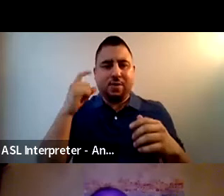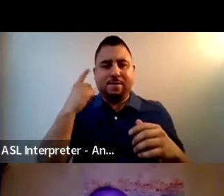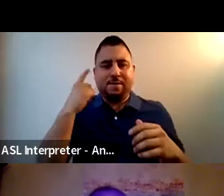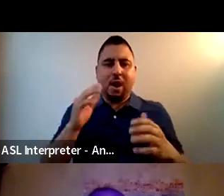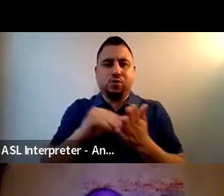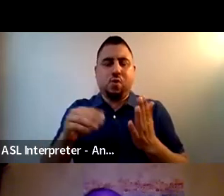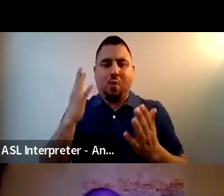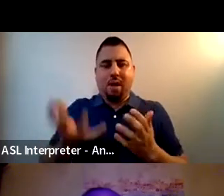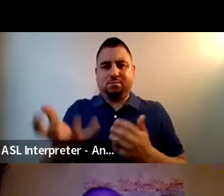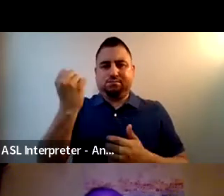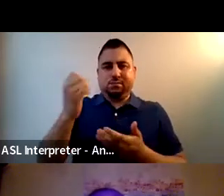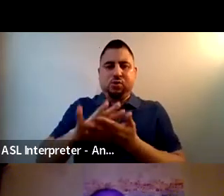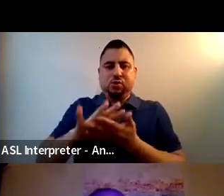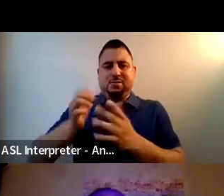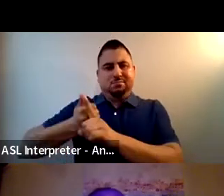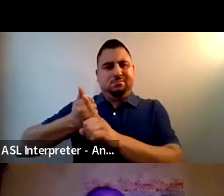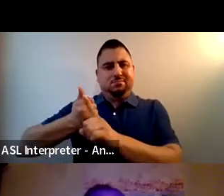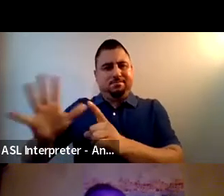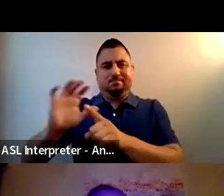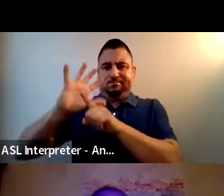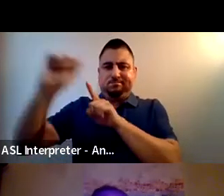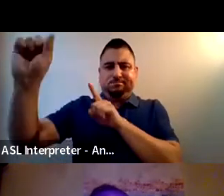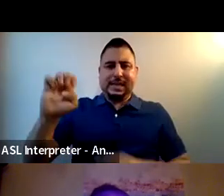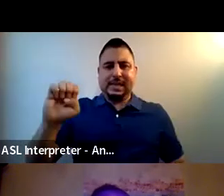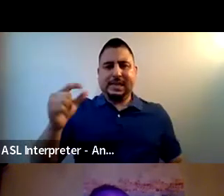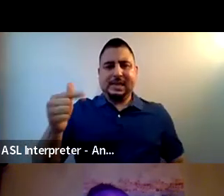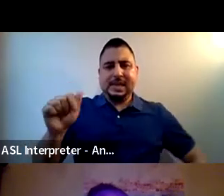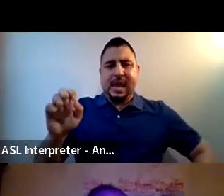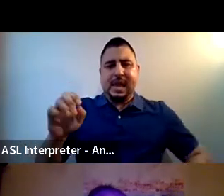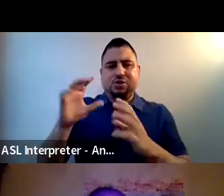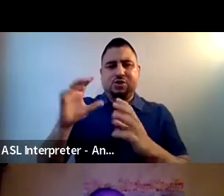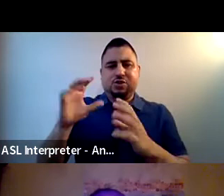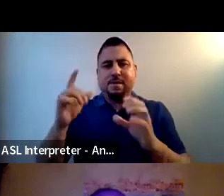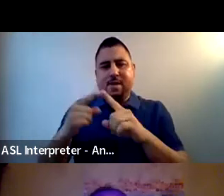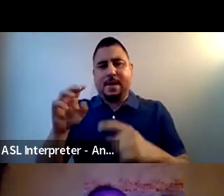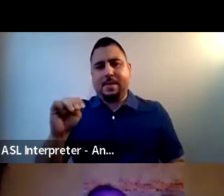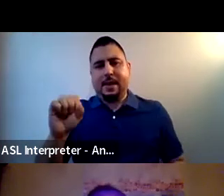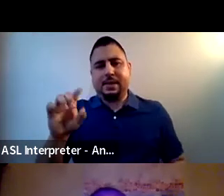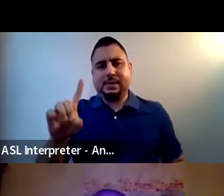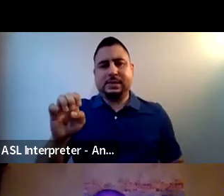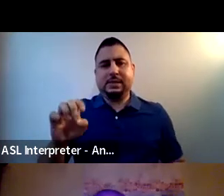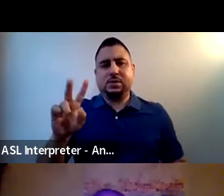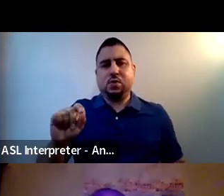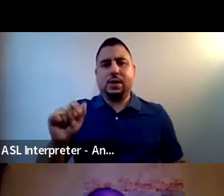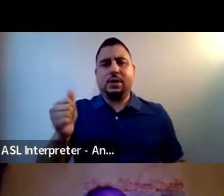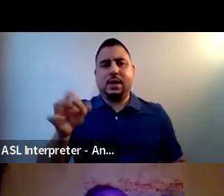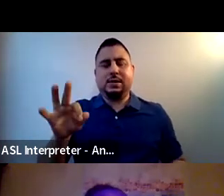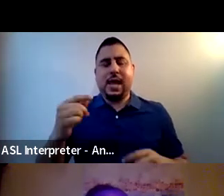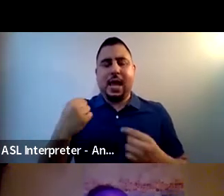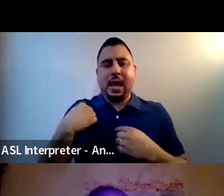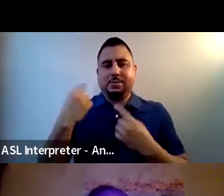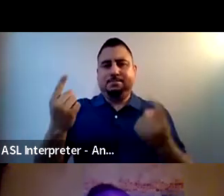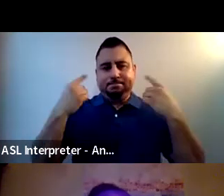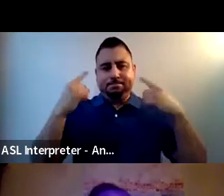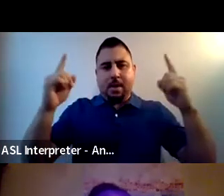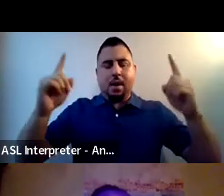remove a school that's highly performing, that received an E-Gate certificate from MSCE in 2019, who has been successful